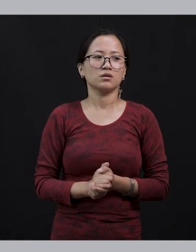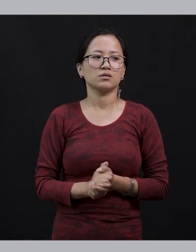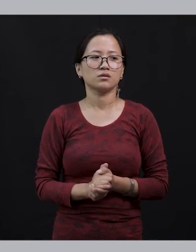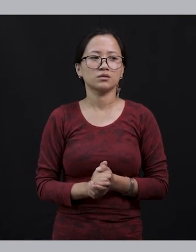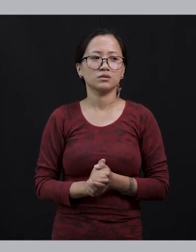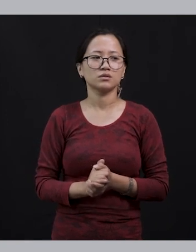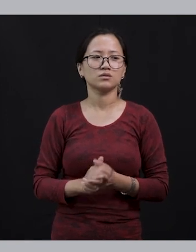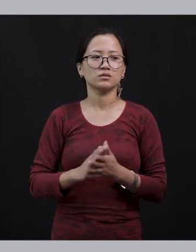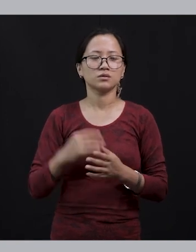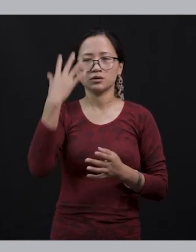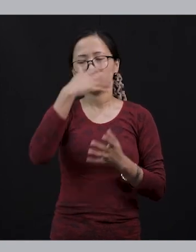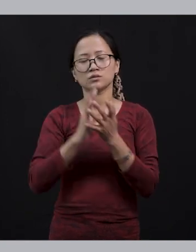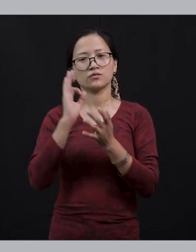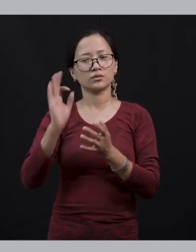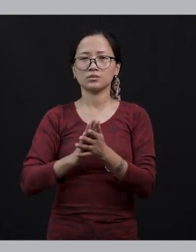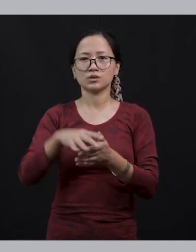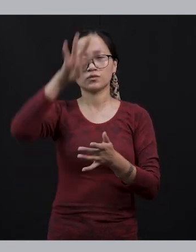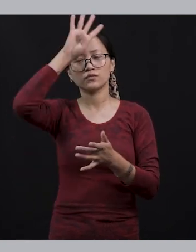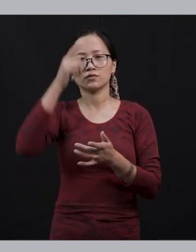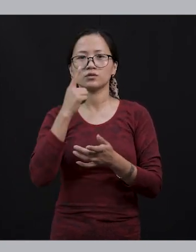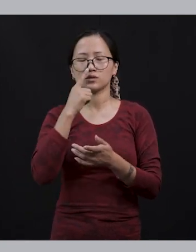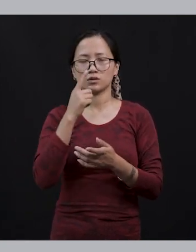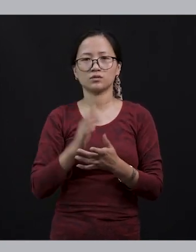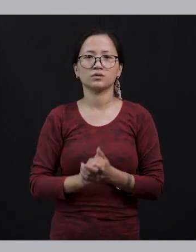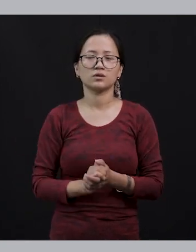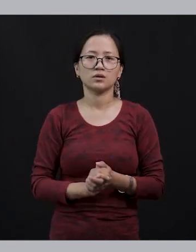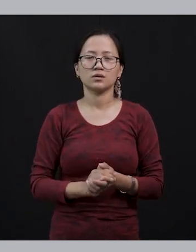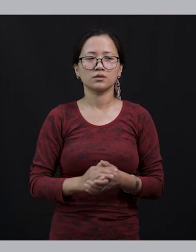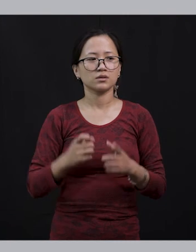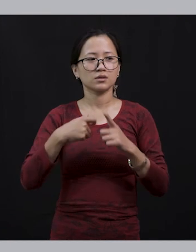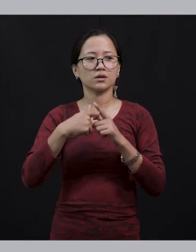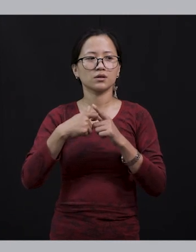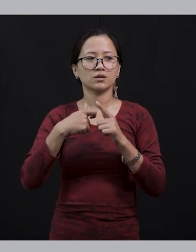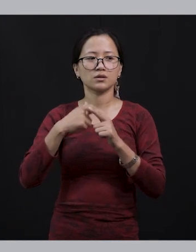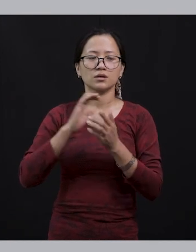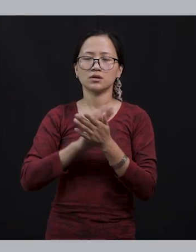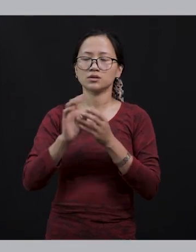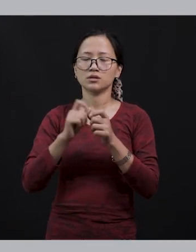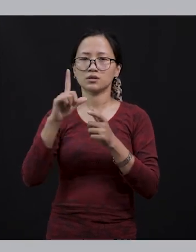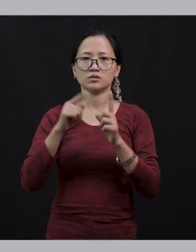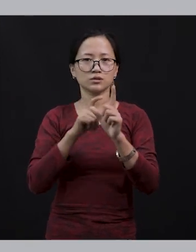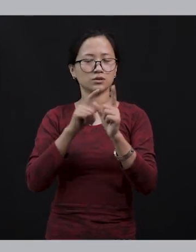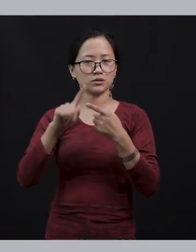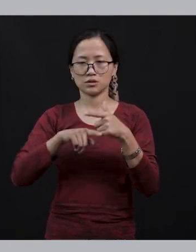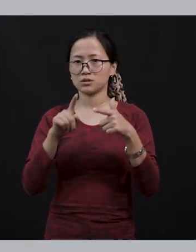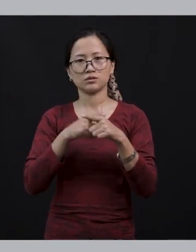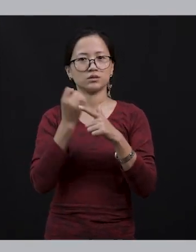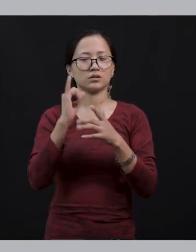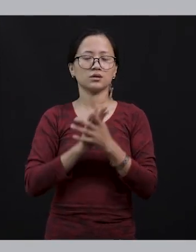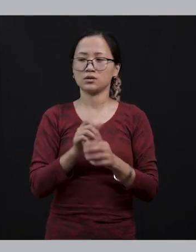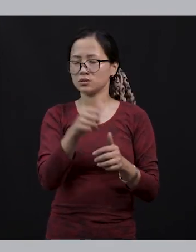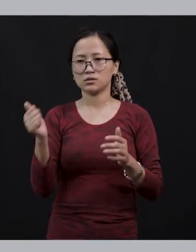to be a very, very beautiful queen. But the moment Khilji attacks for the second time, Padmavati, along with the other